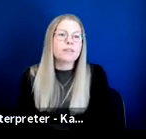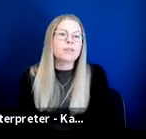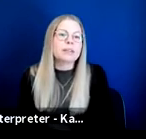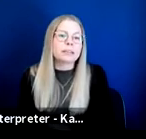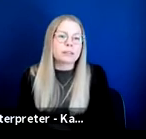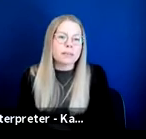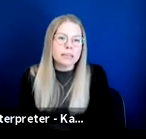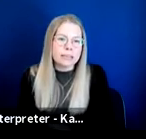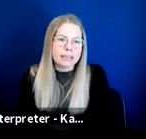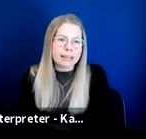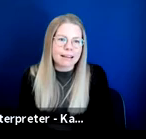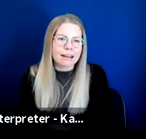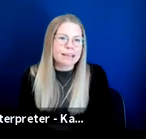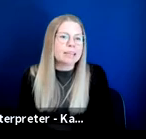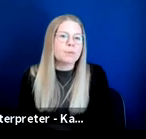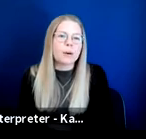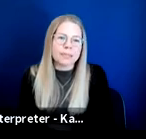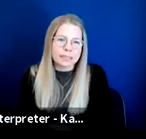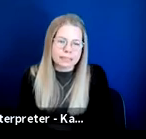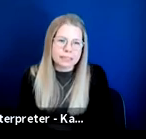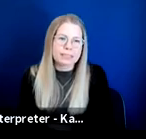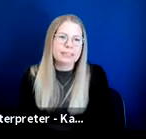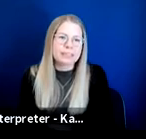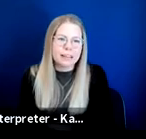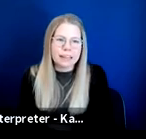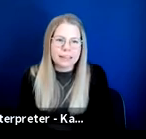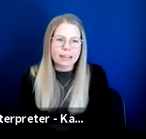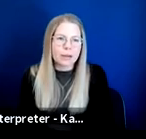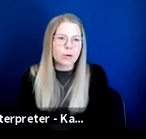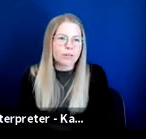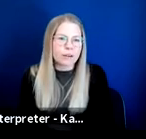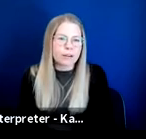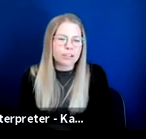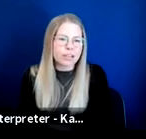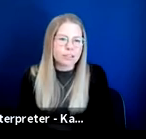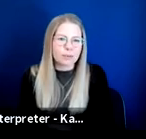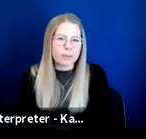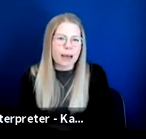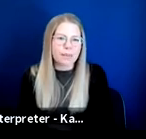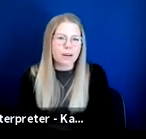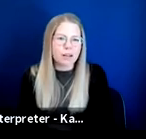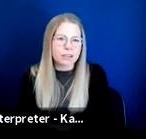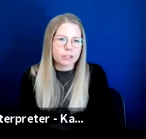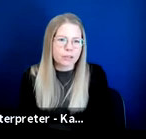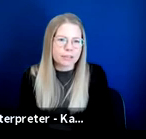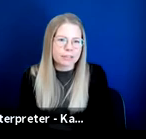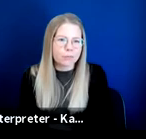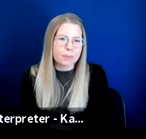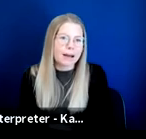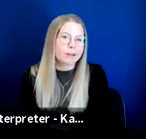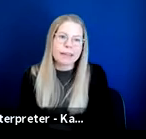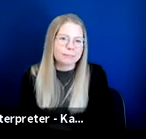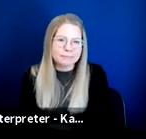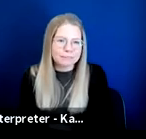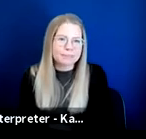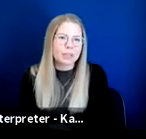So if you connect with me, then I can keep you updated and let you know if there are any changes, if we'll be back at the college or if we'll be